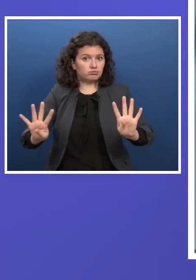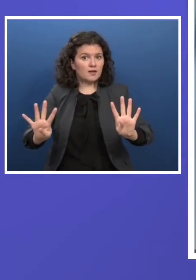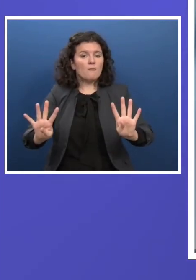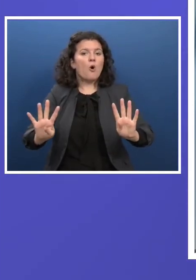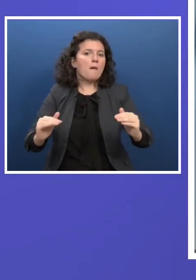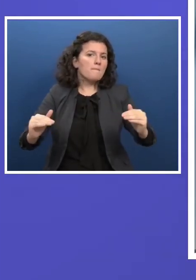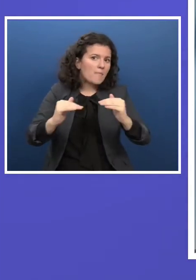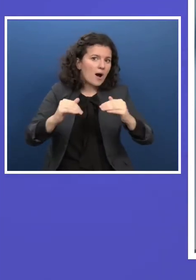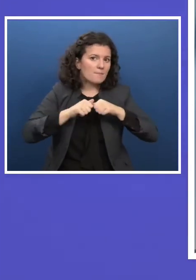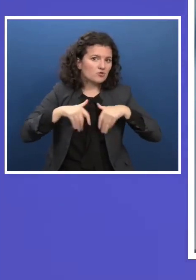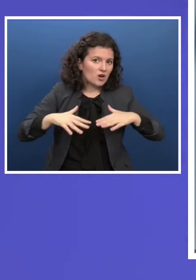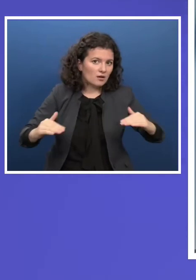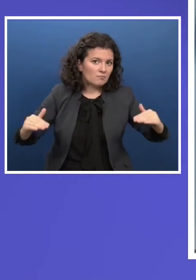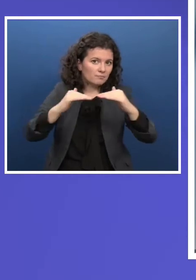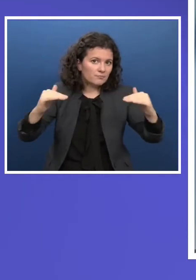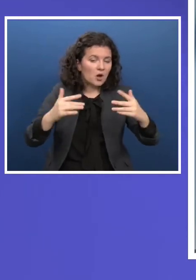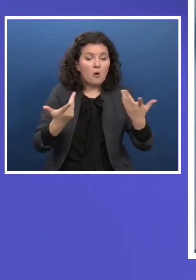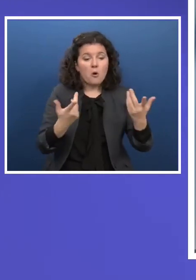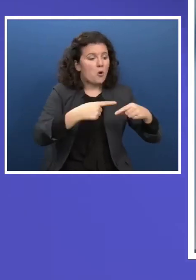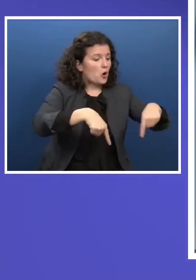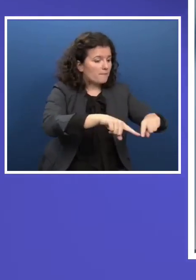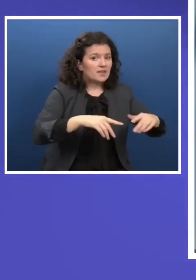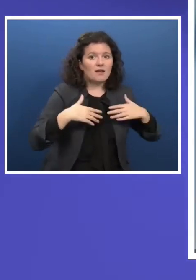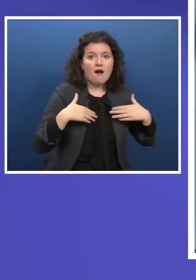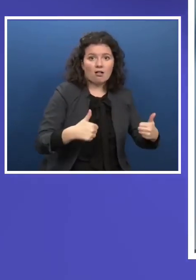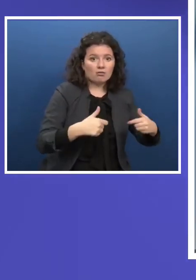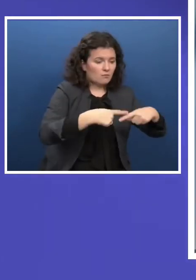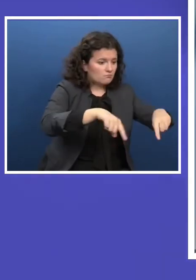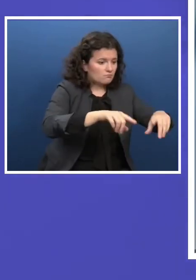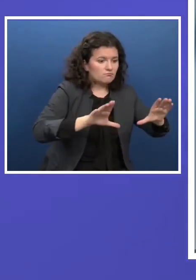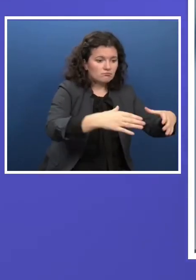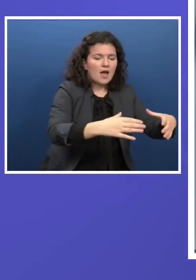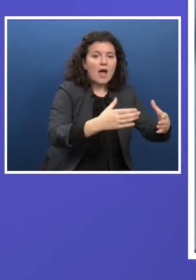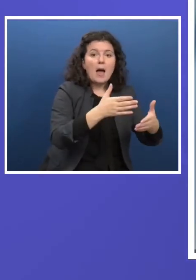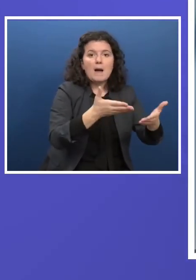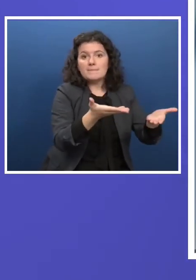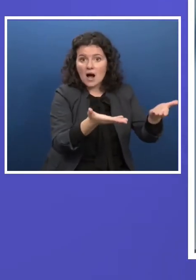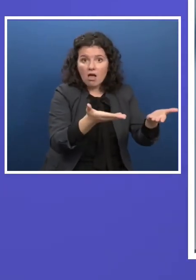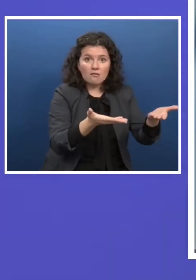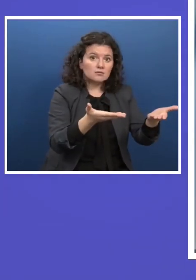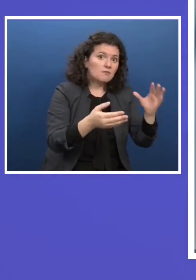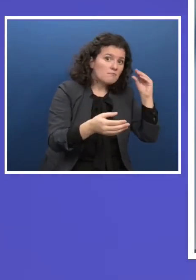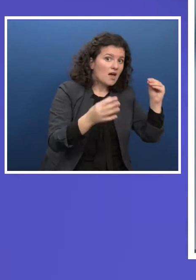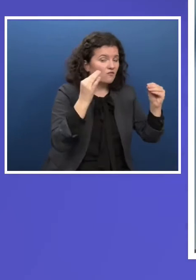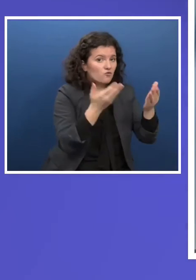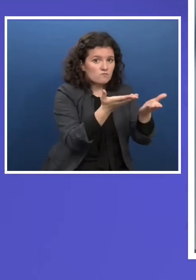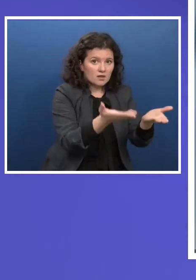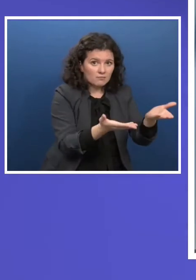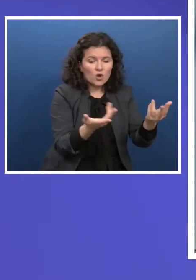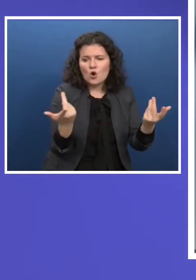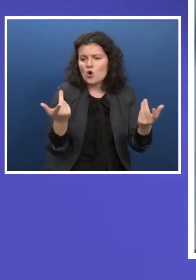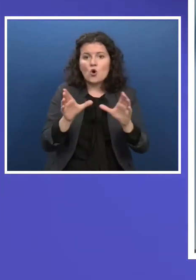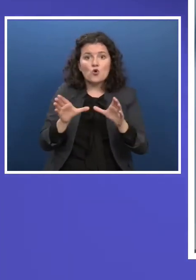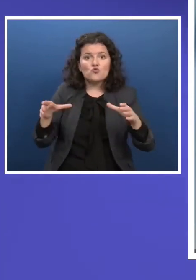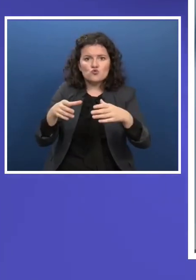of committees, health committees, decision-making bodies into the health sector, steering groups and so forth. These are obviously things